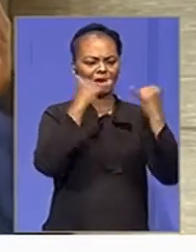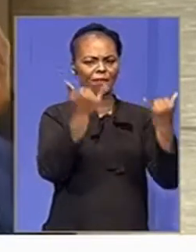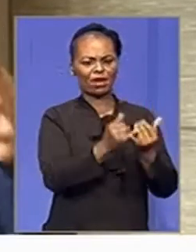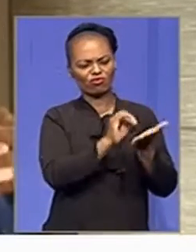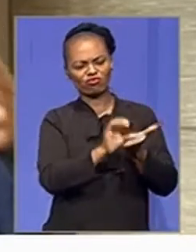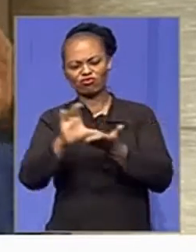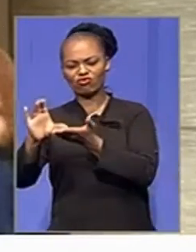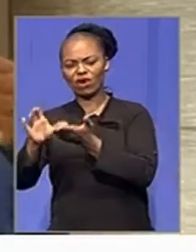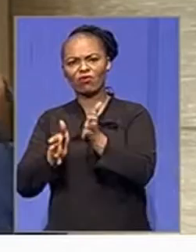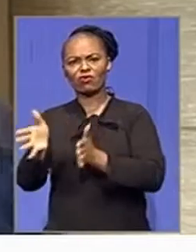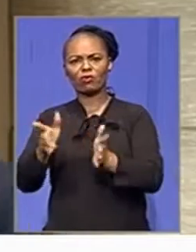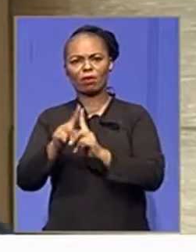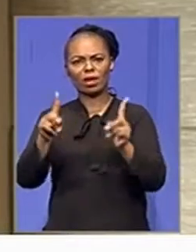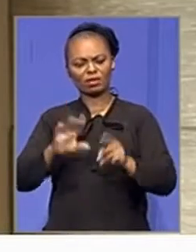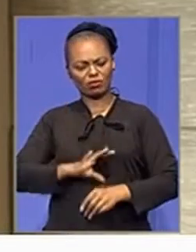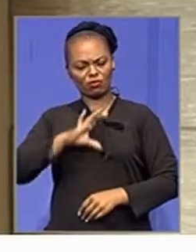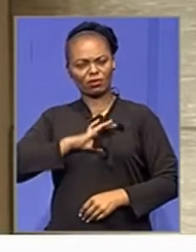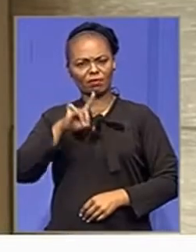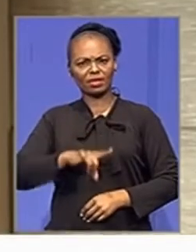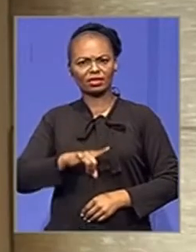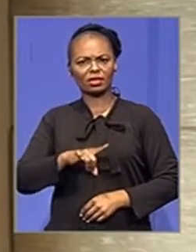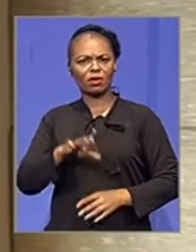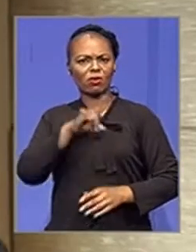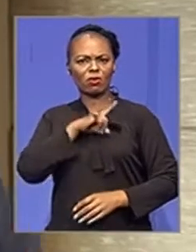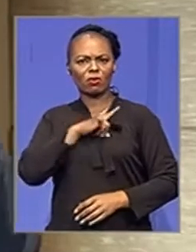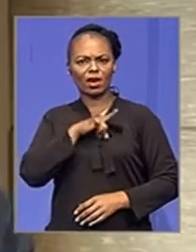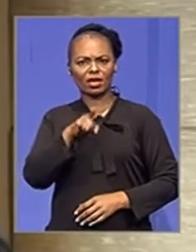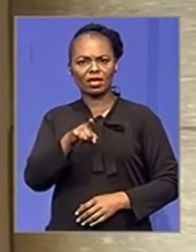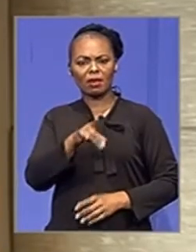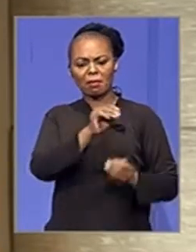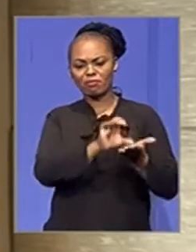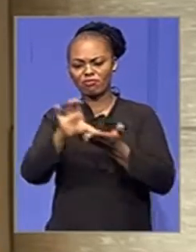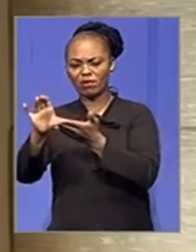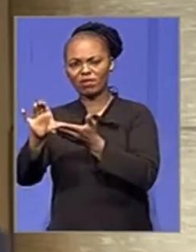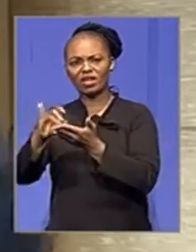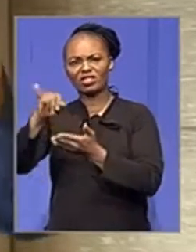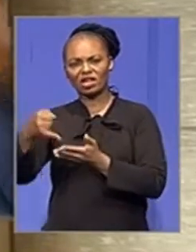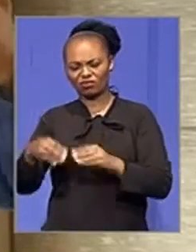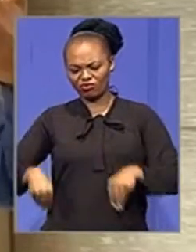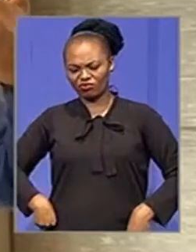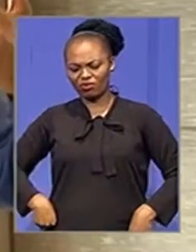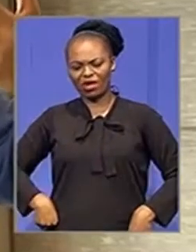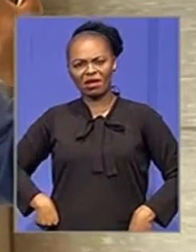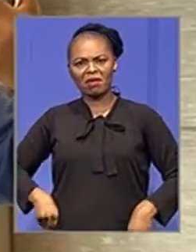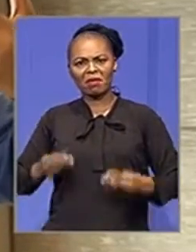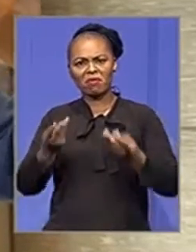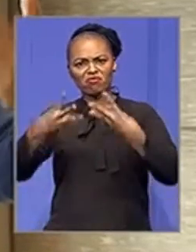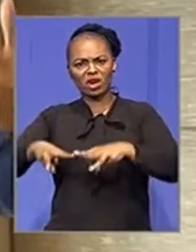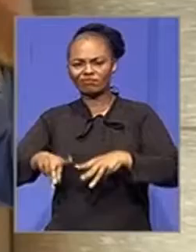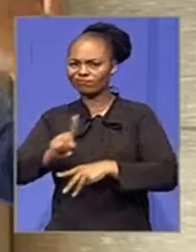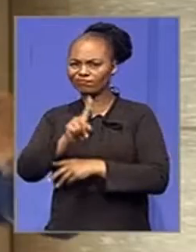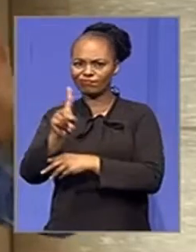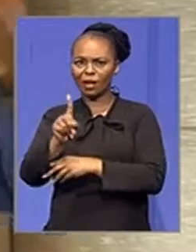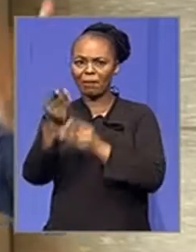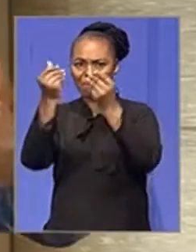be comfortable that the money will not go into the pocket of the leadership of football, and that the money will indeed be used